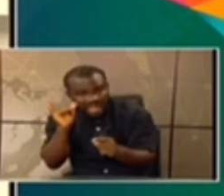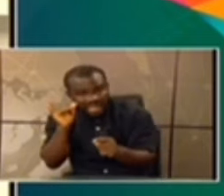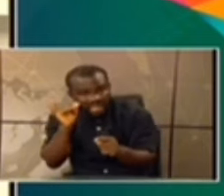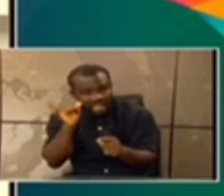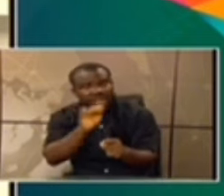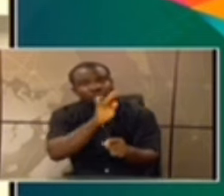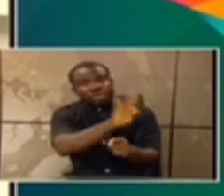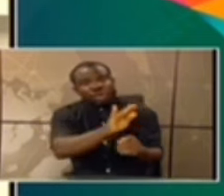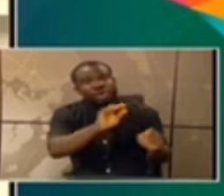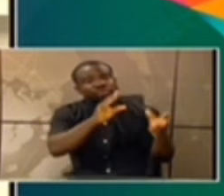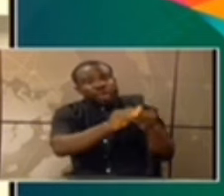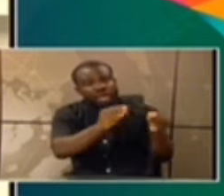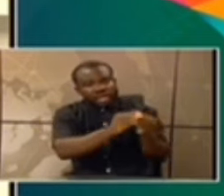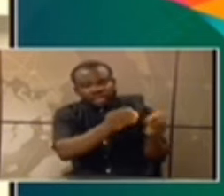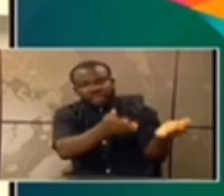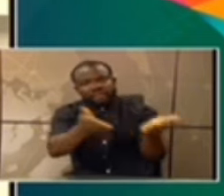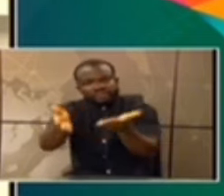Jubilee House.